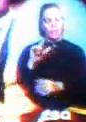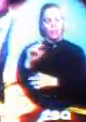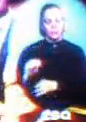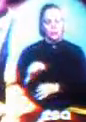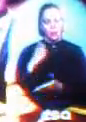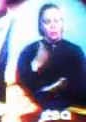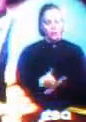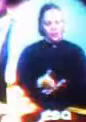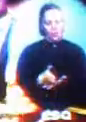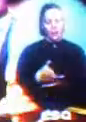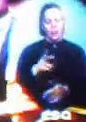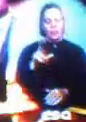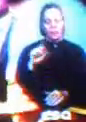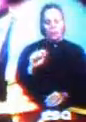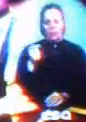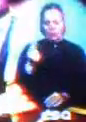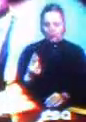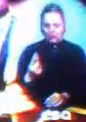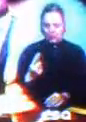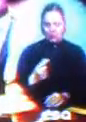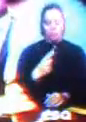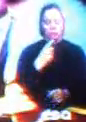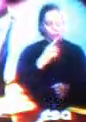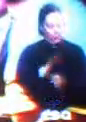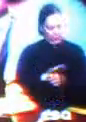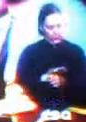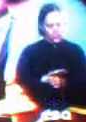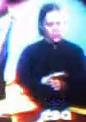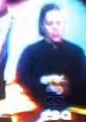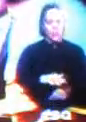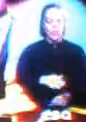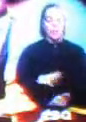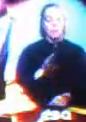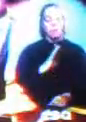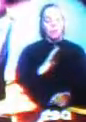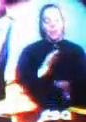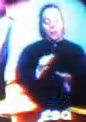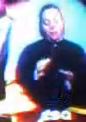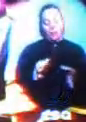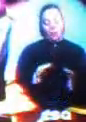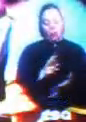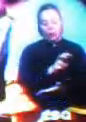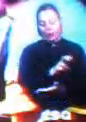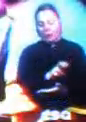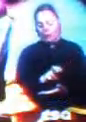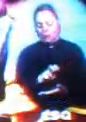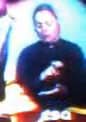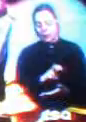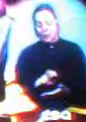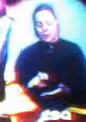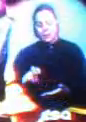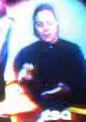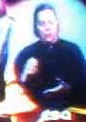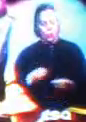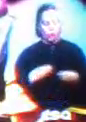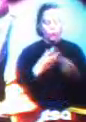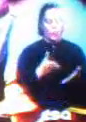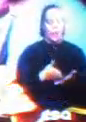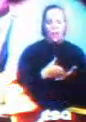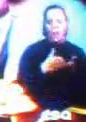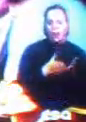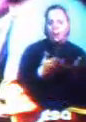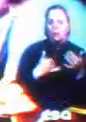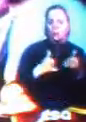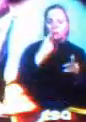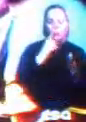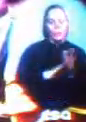that promise. But what we do want to do is to transition out of that combat mission and continue to provide aid and focus on development in Afghanistan. And